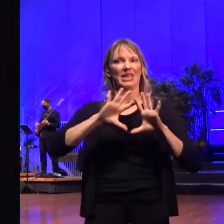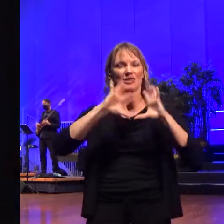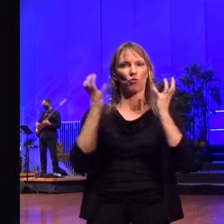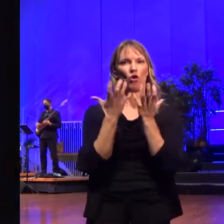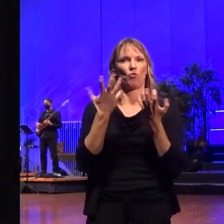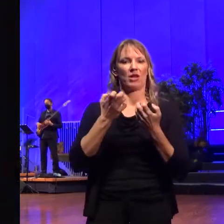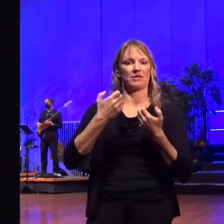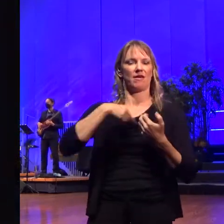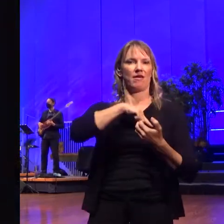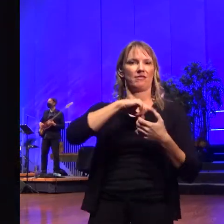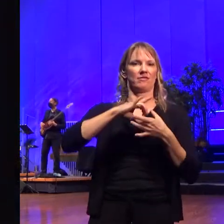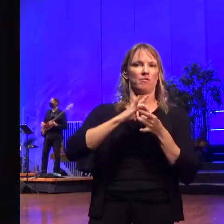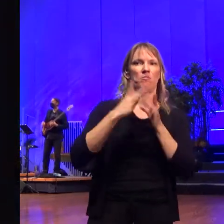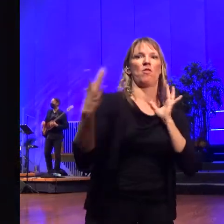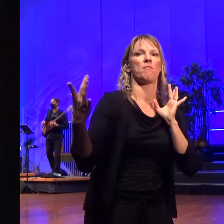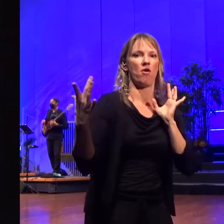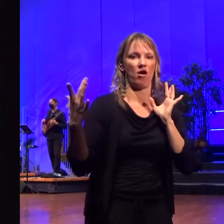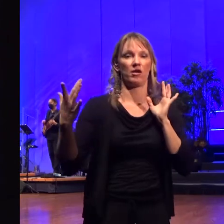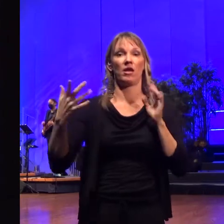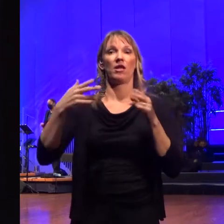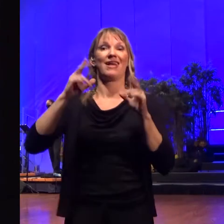it's called Enemy.